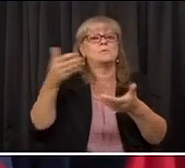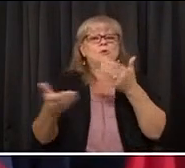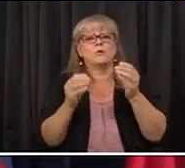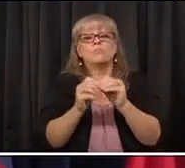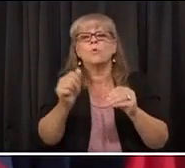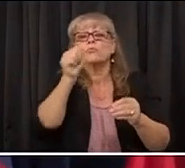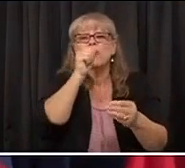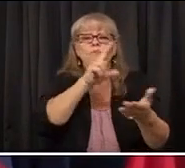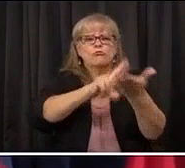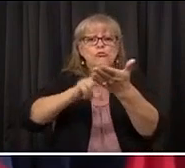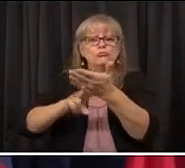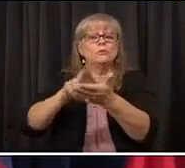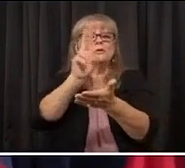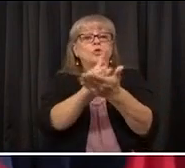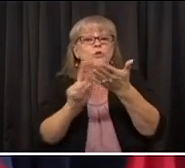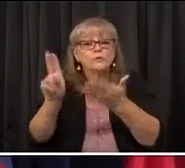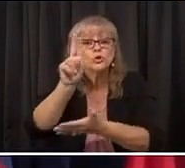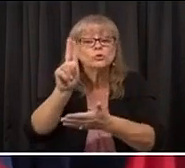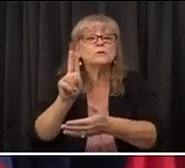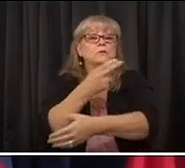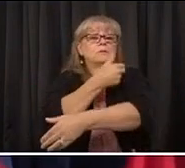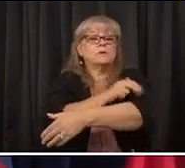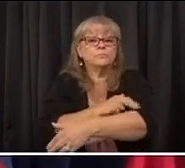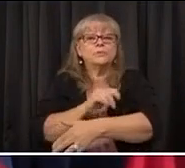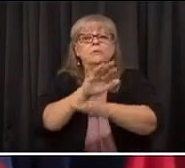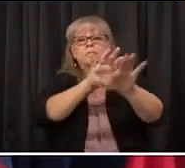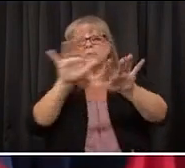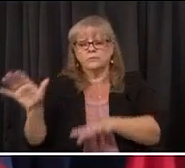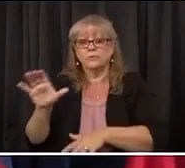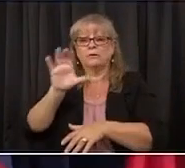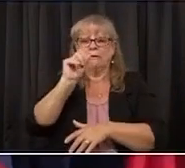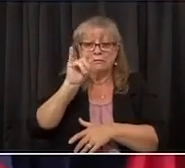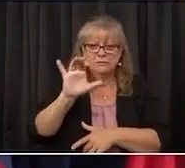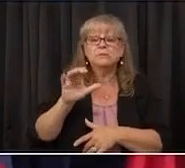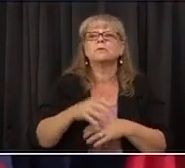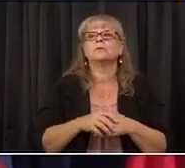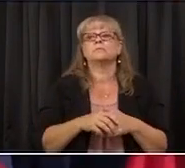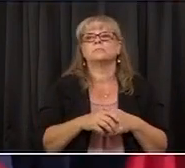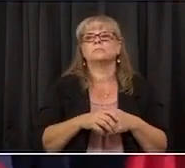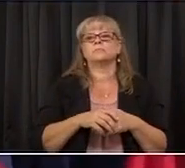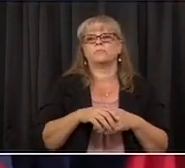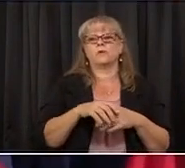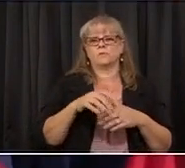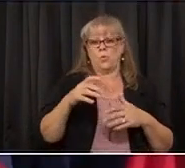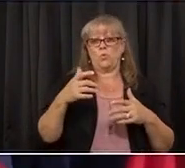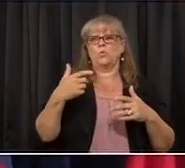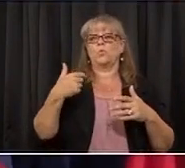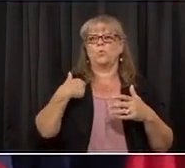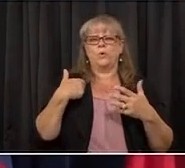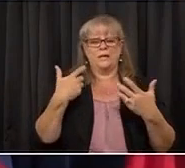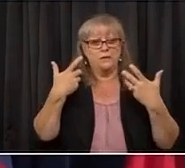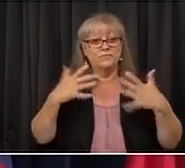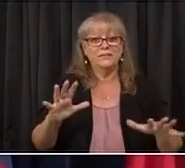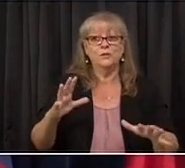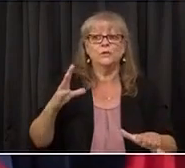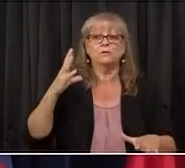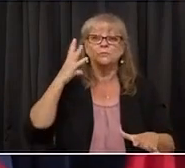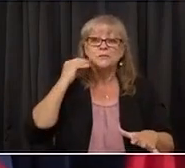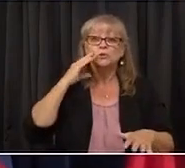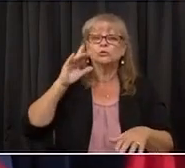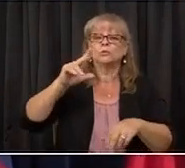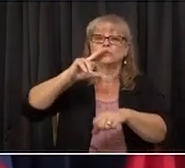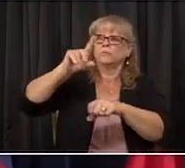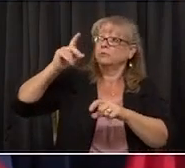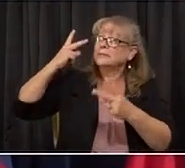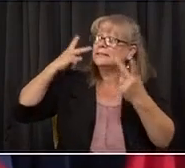others. Of course, we're not immune as a state to the issues that face our national supply chain and national labs.